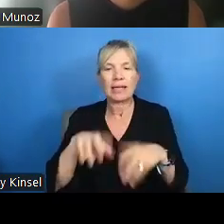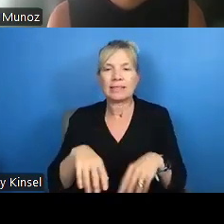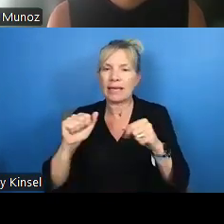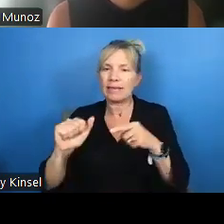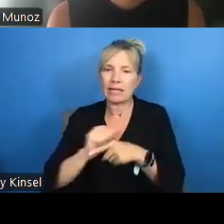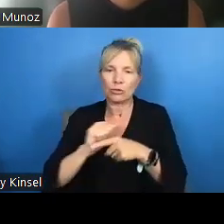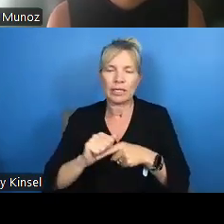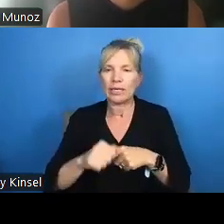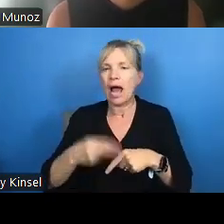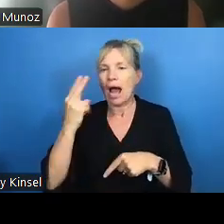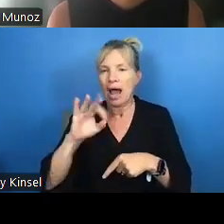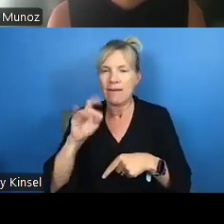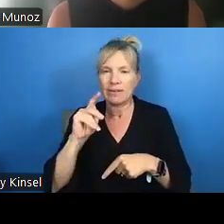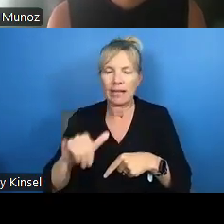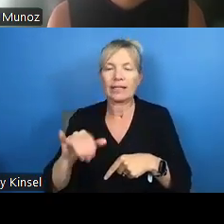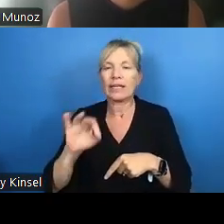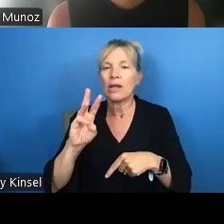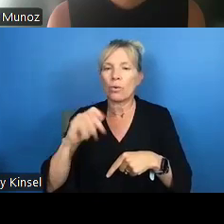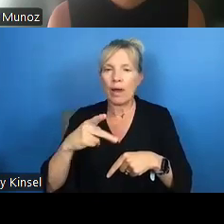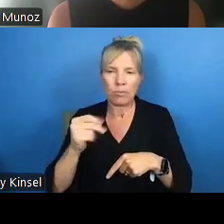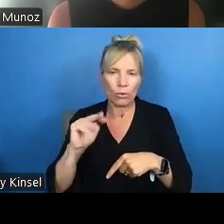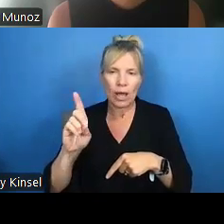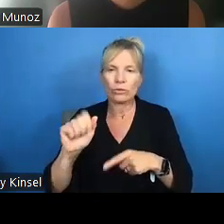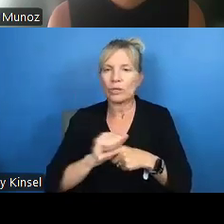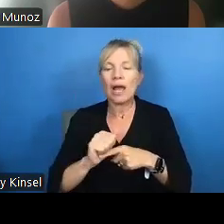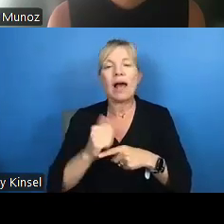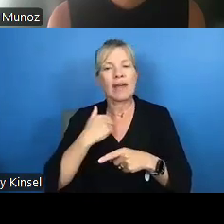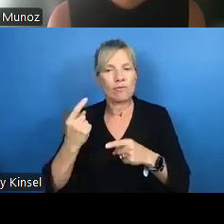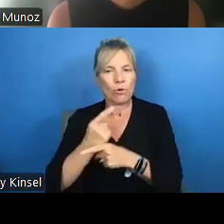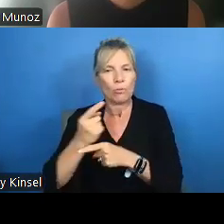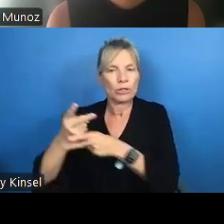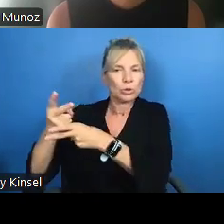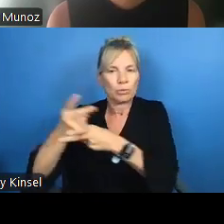wraparound training, and then have that appropriate supervision